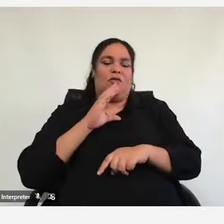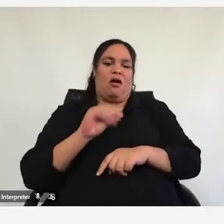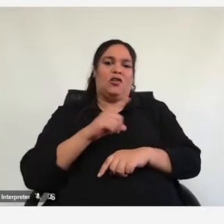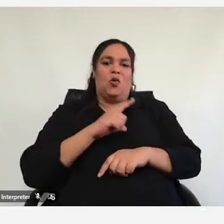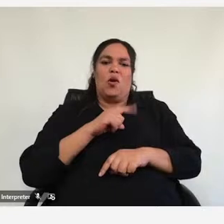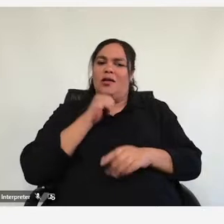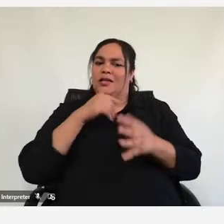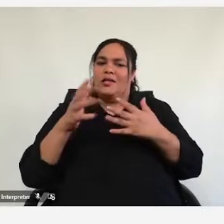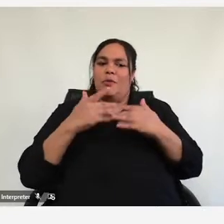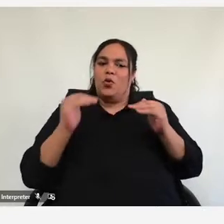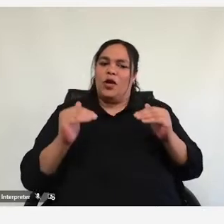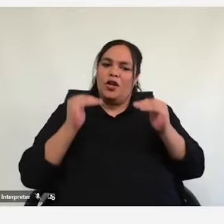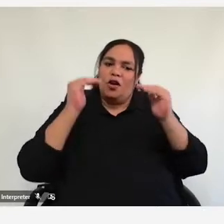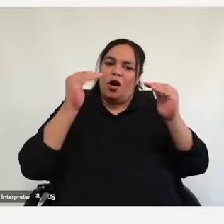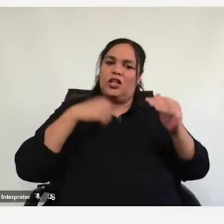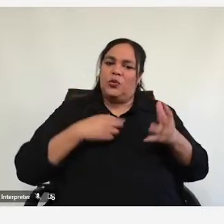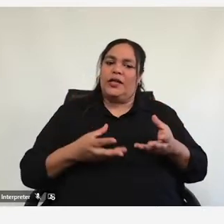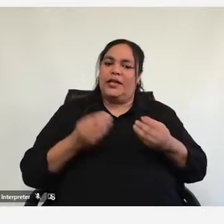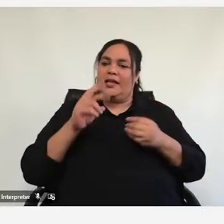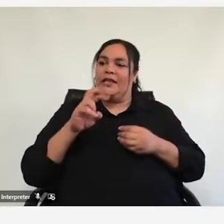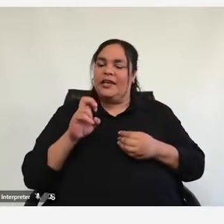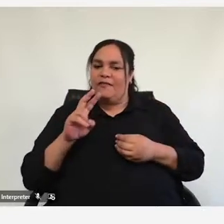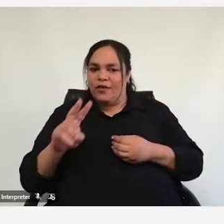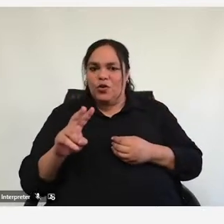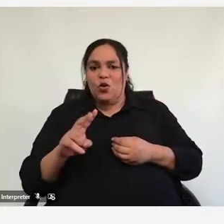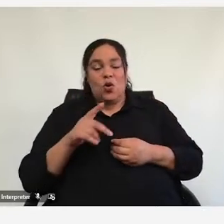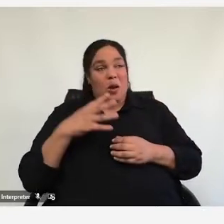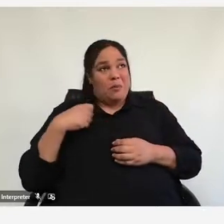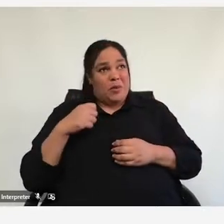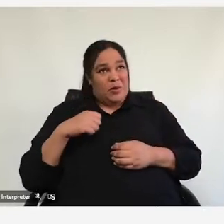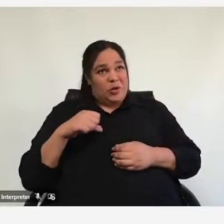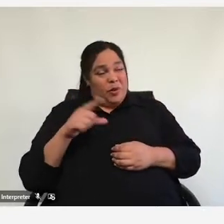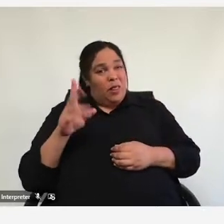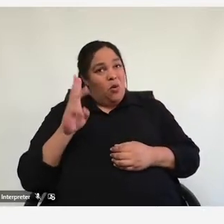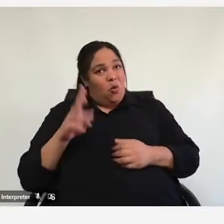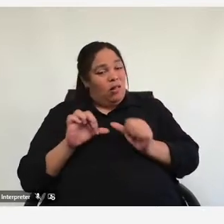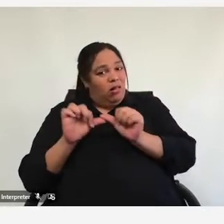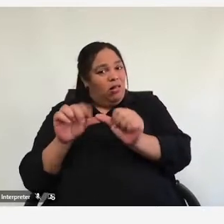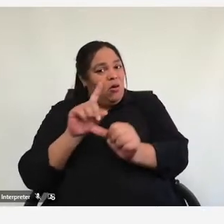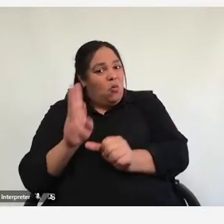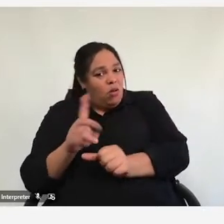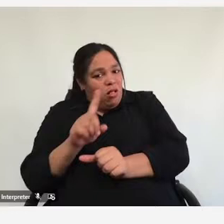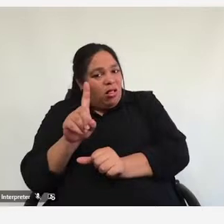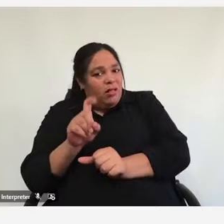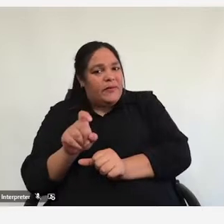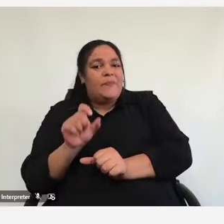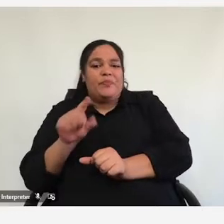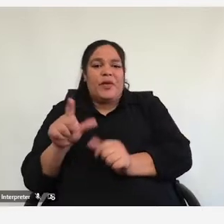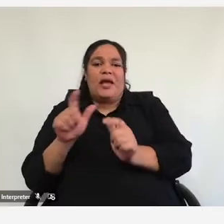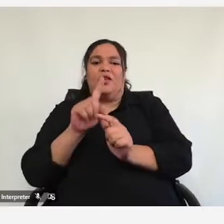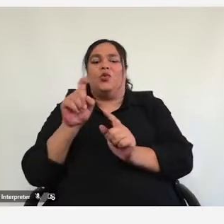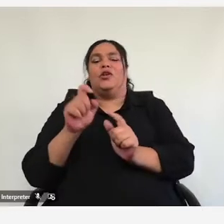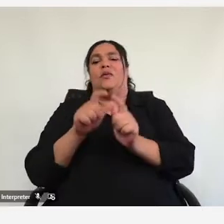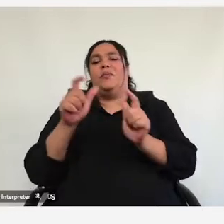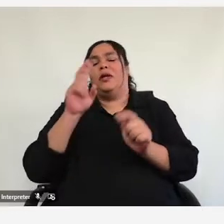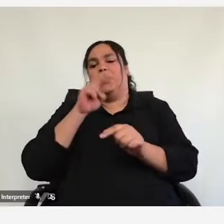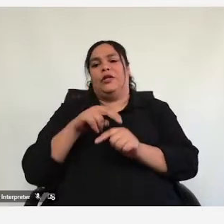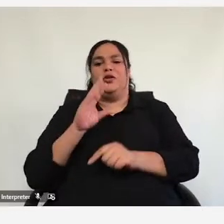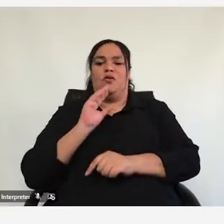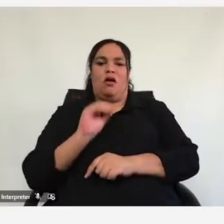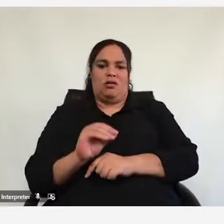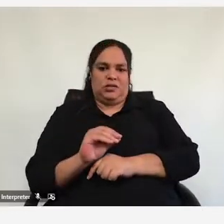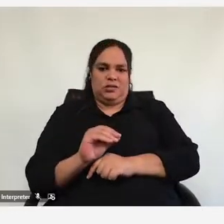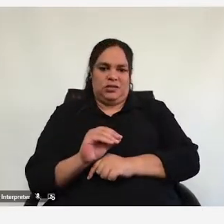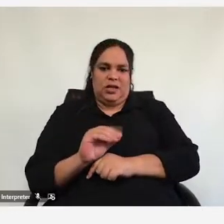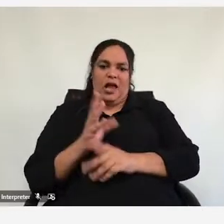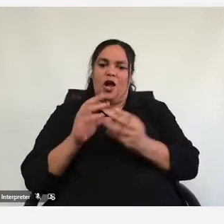we enhance and we get revenue, will the municipalities be sustainable? And that is the big question that we need to ask,